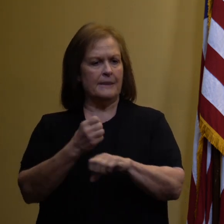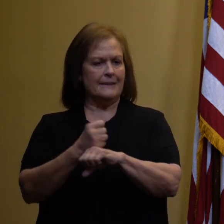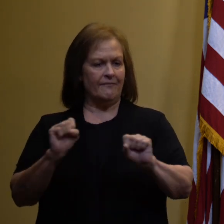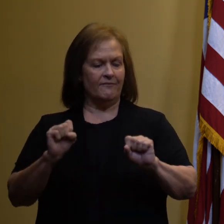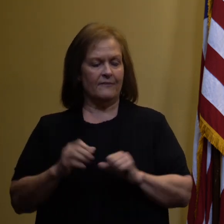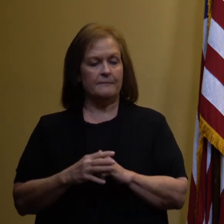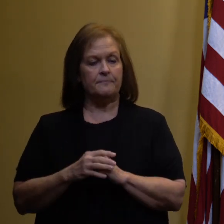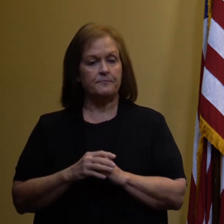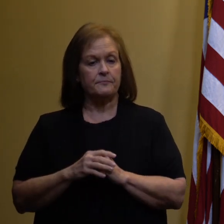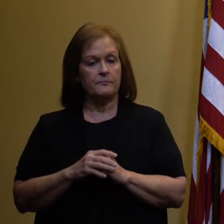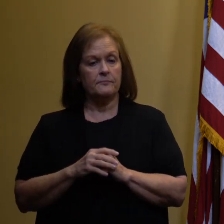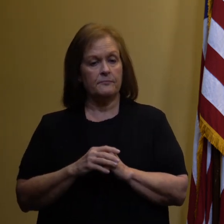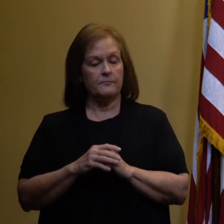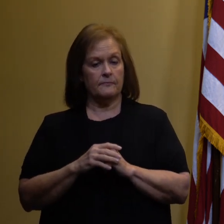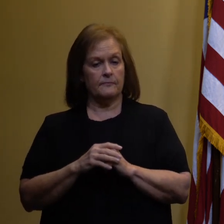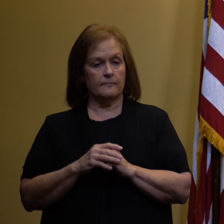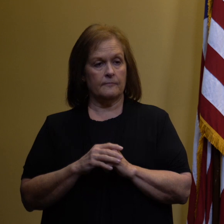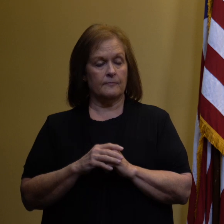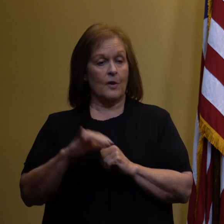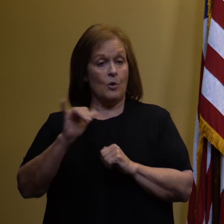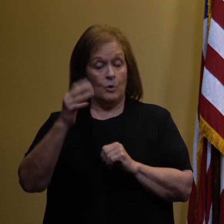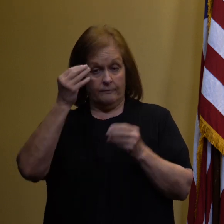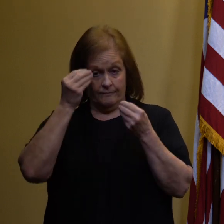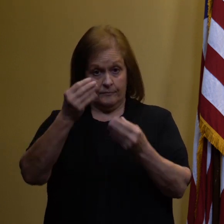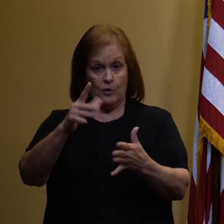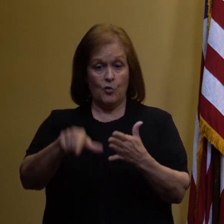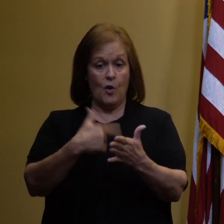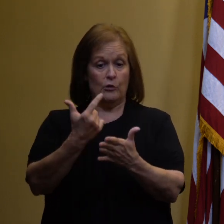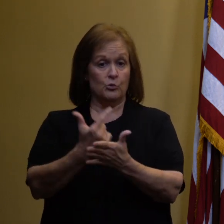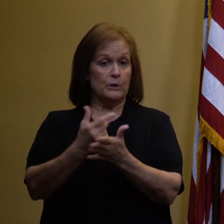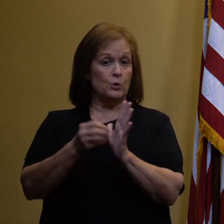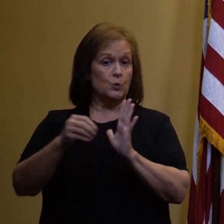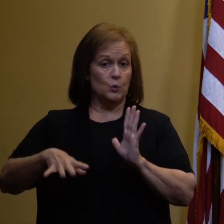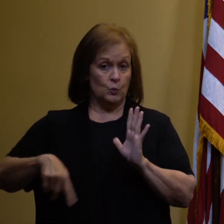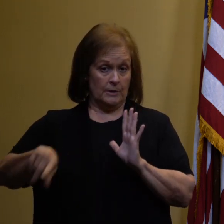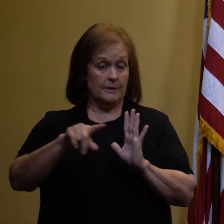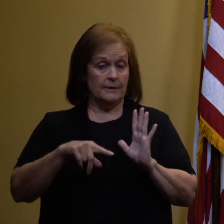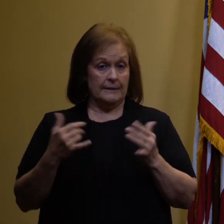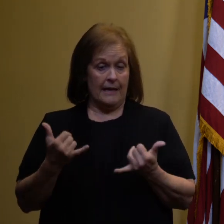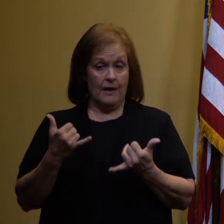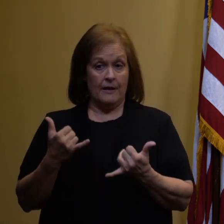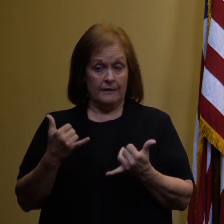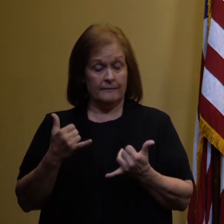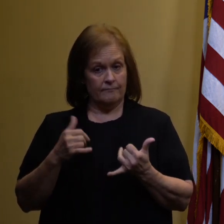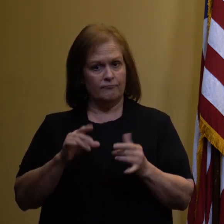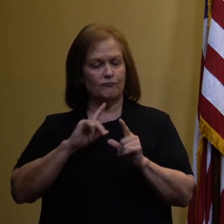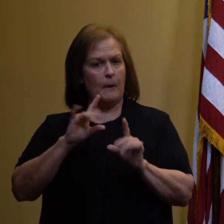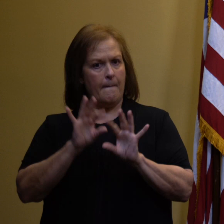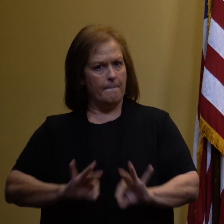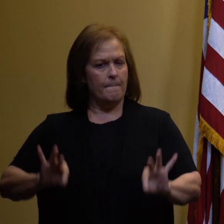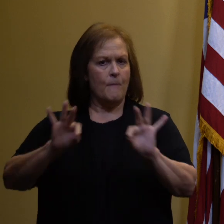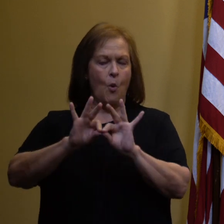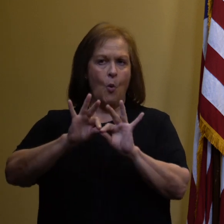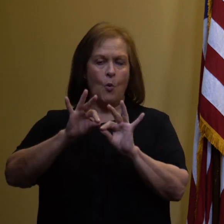Also, I just wanted to mention to our graduates, this is a memorable moment in our lives, and you all will